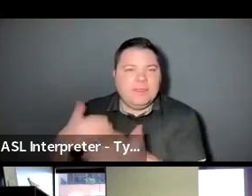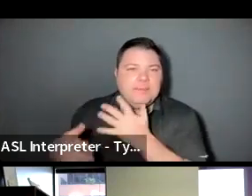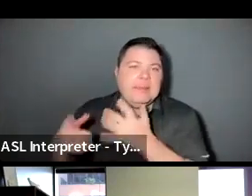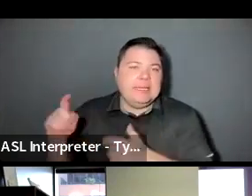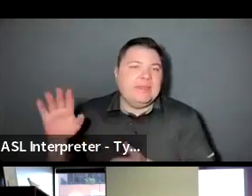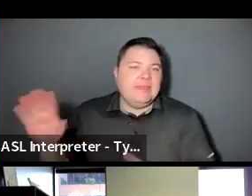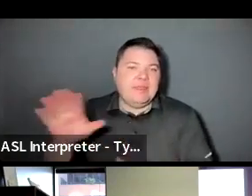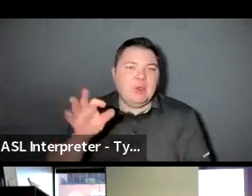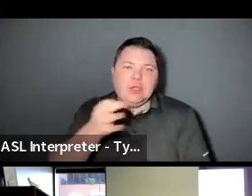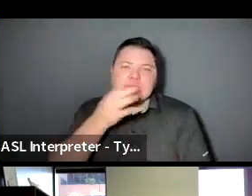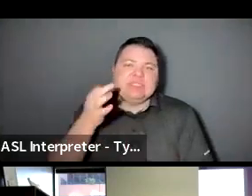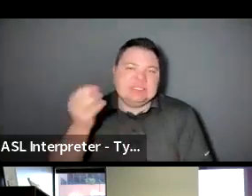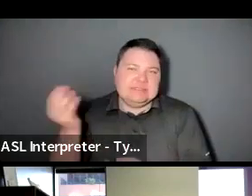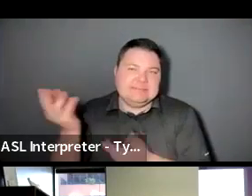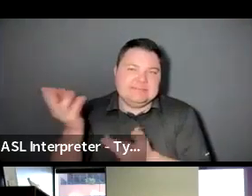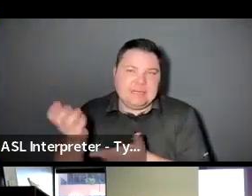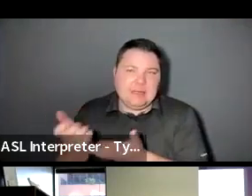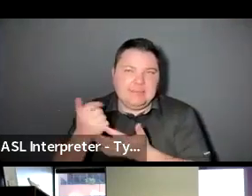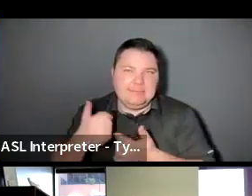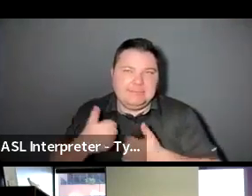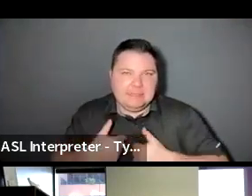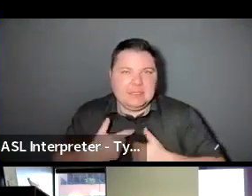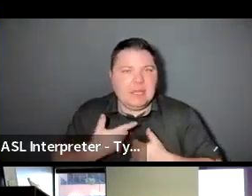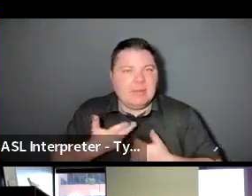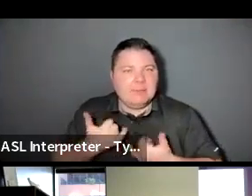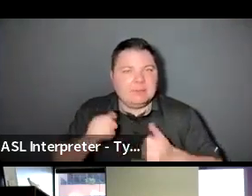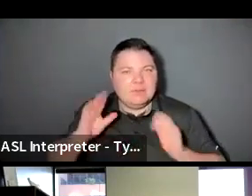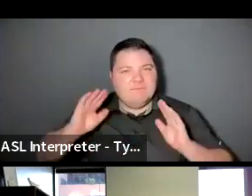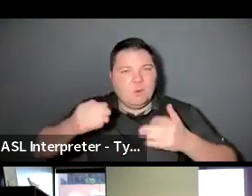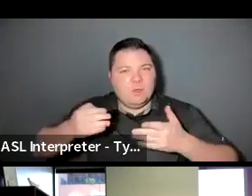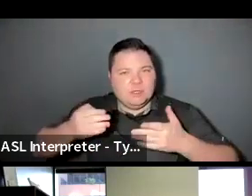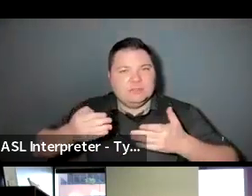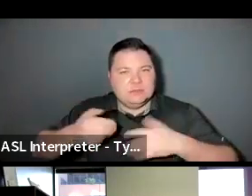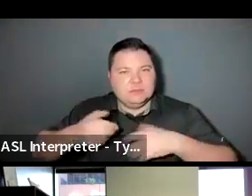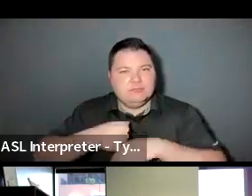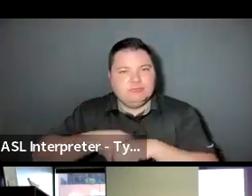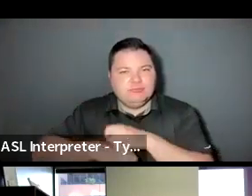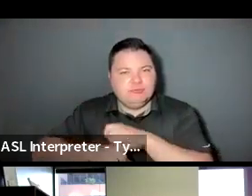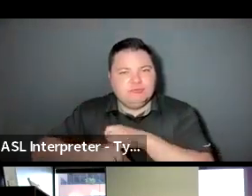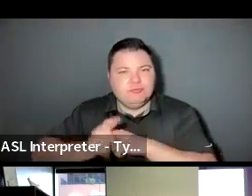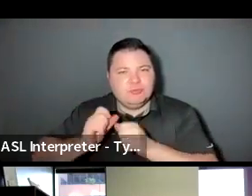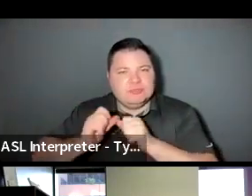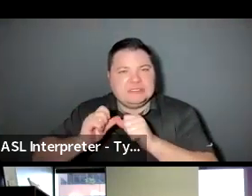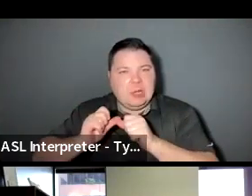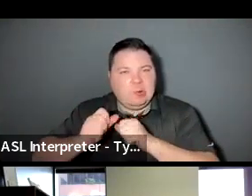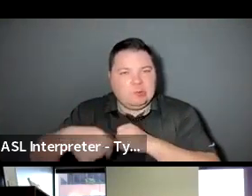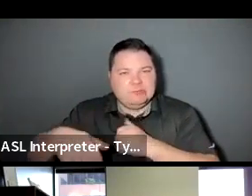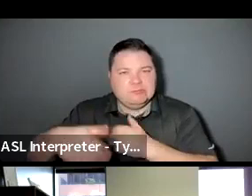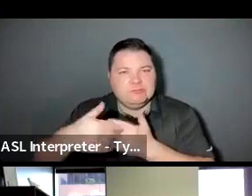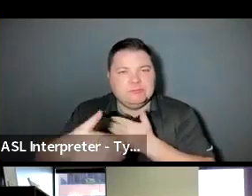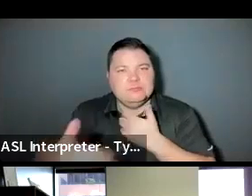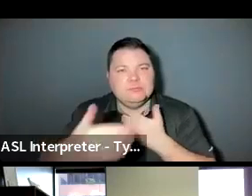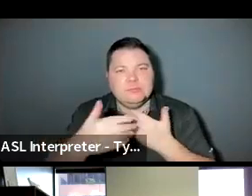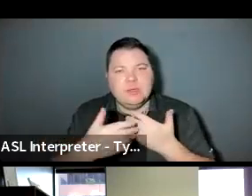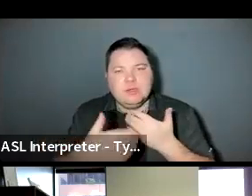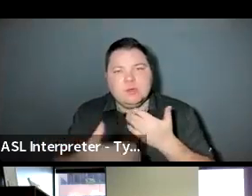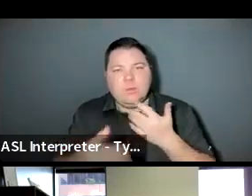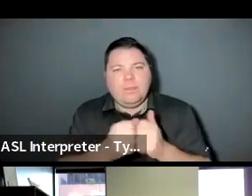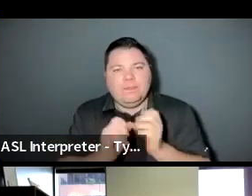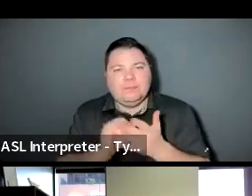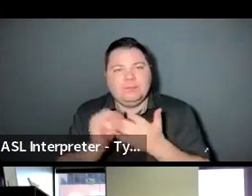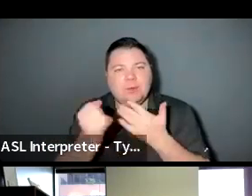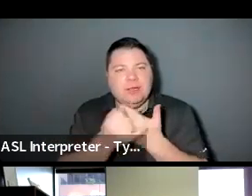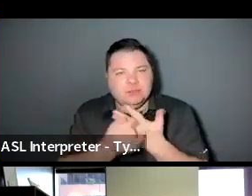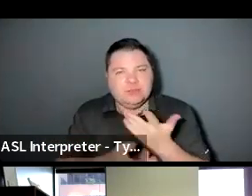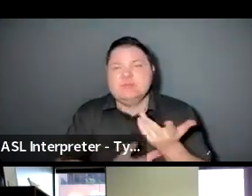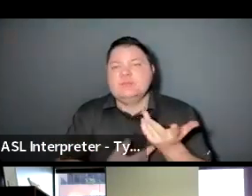And so I'm going to remain focused as we become, as we get further down the line with this project and we start